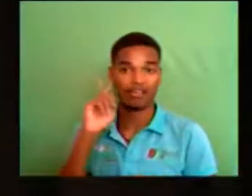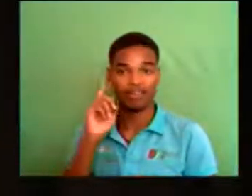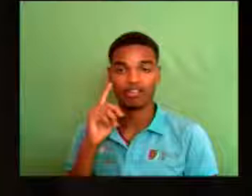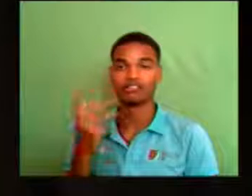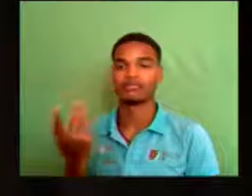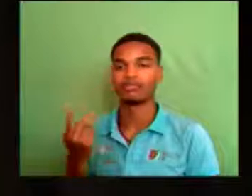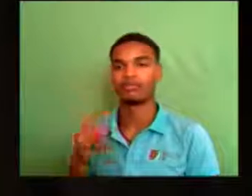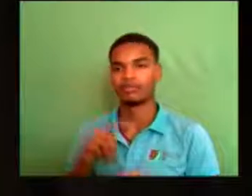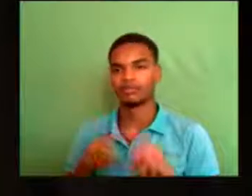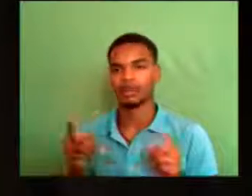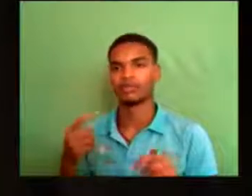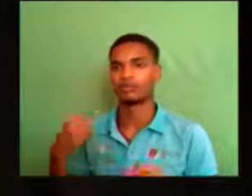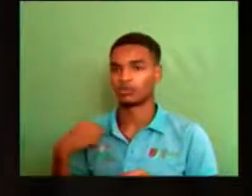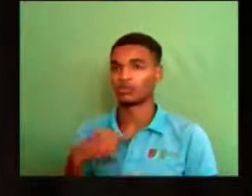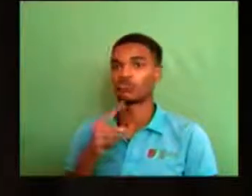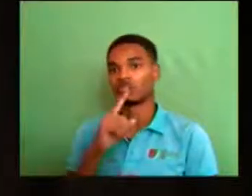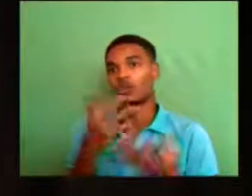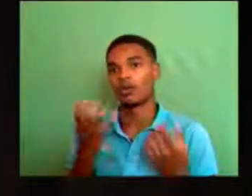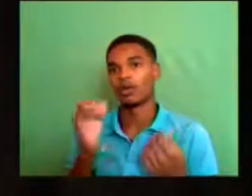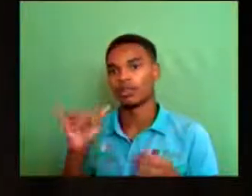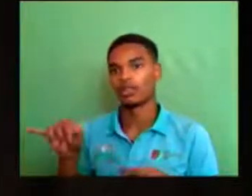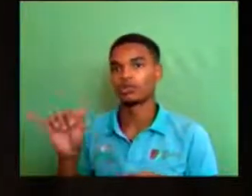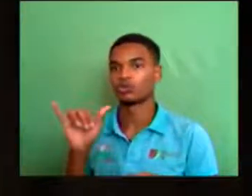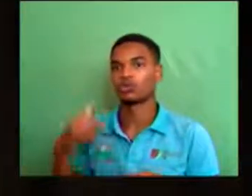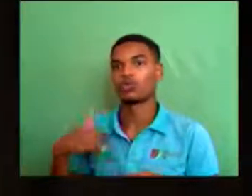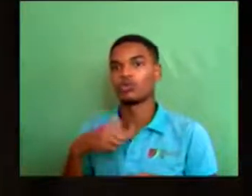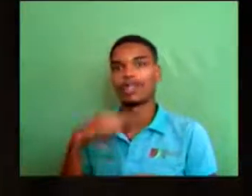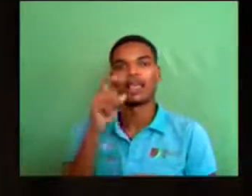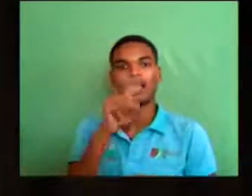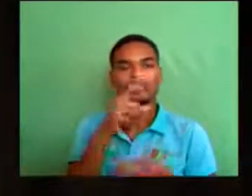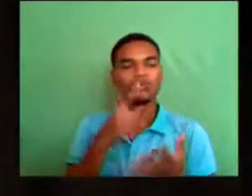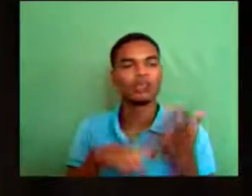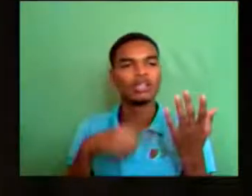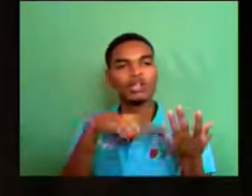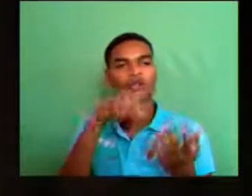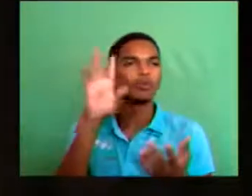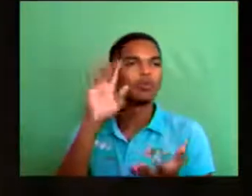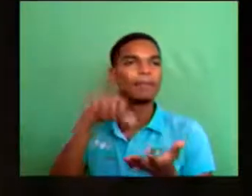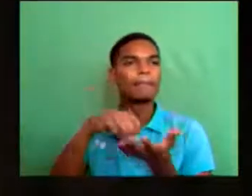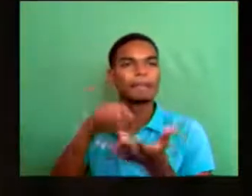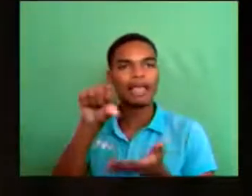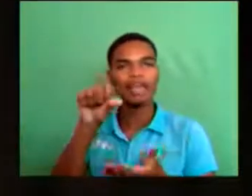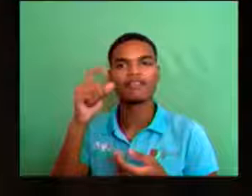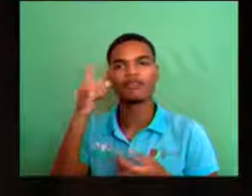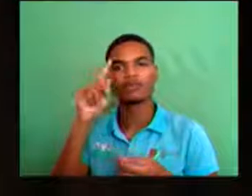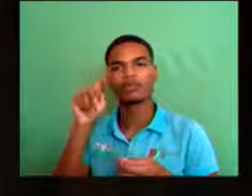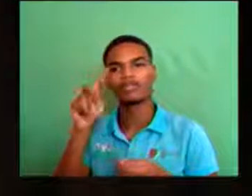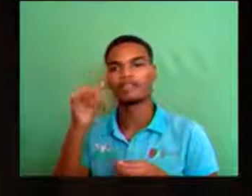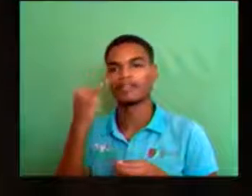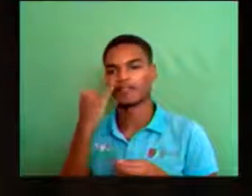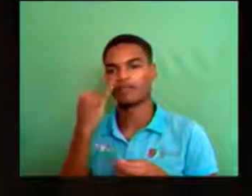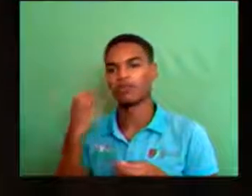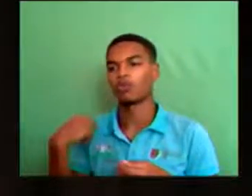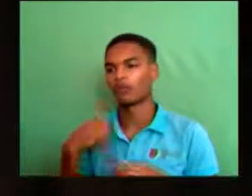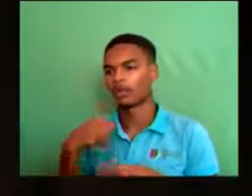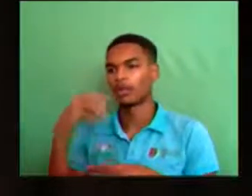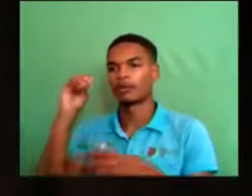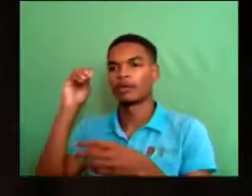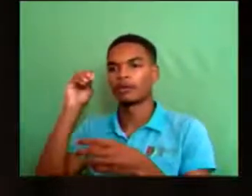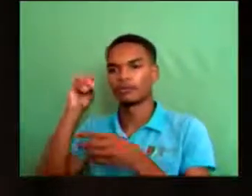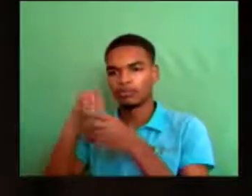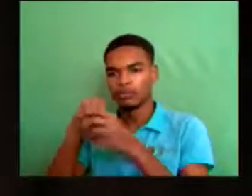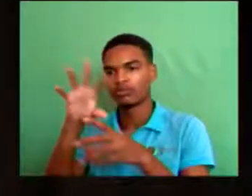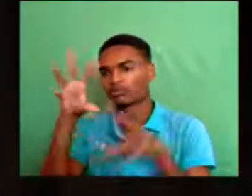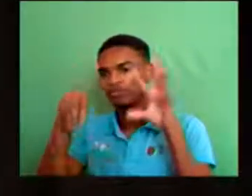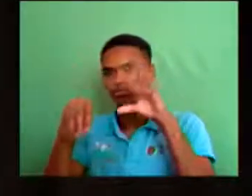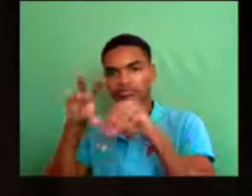that. And we also asked them what they would pay for a TV set if we could offer all these things. So we took all that information